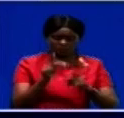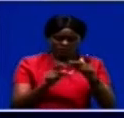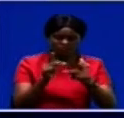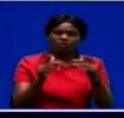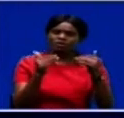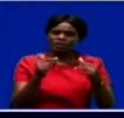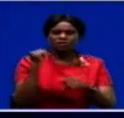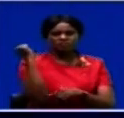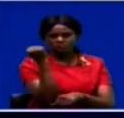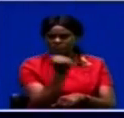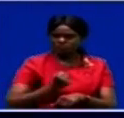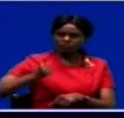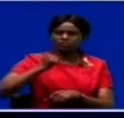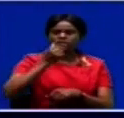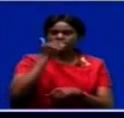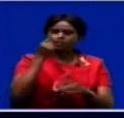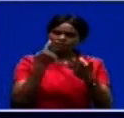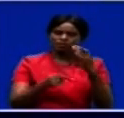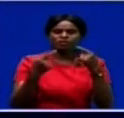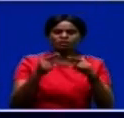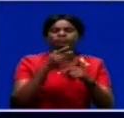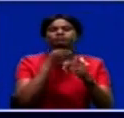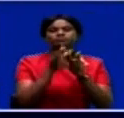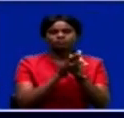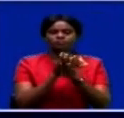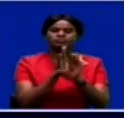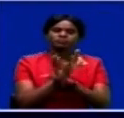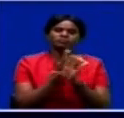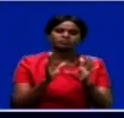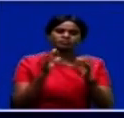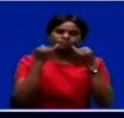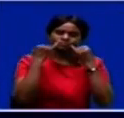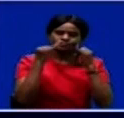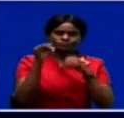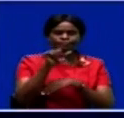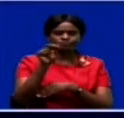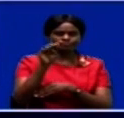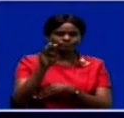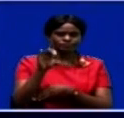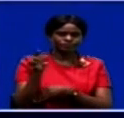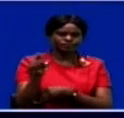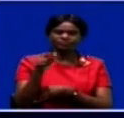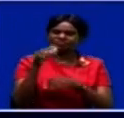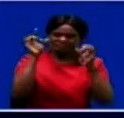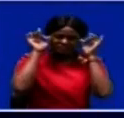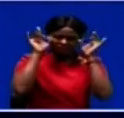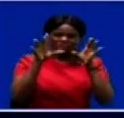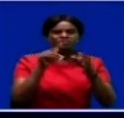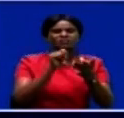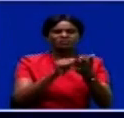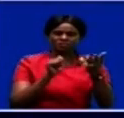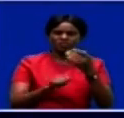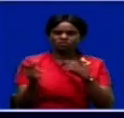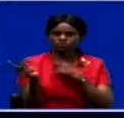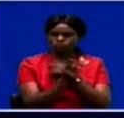been hijacked when it is supposed to be done in the interest of Zambians. He told ZNBC News that it will be risky to trust the